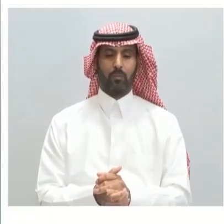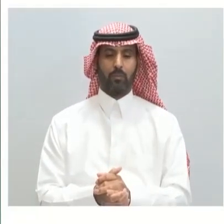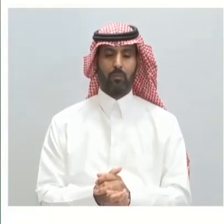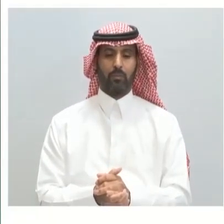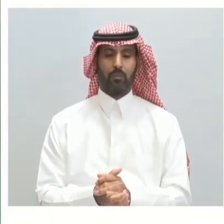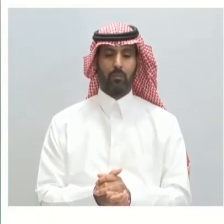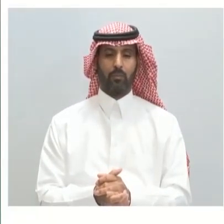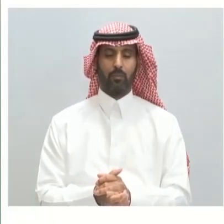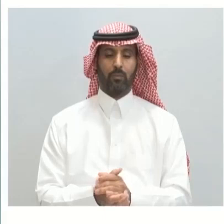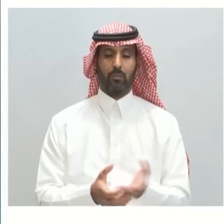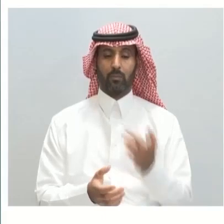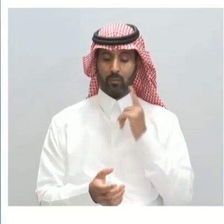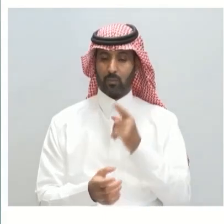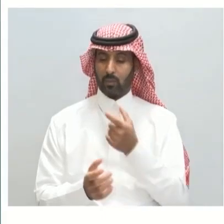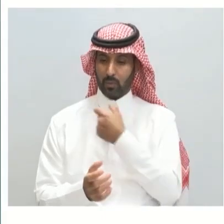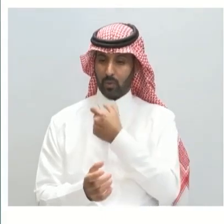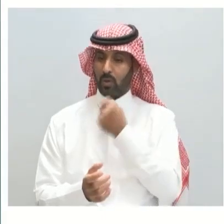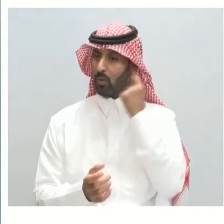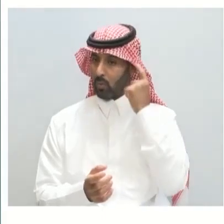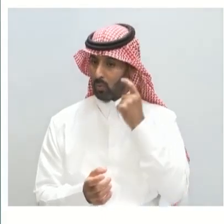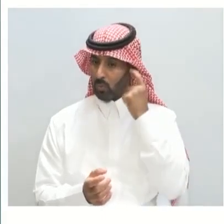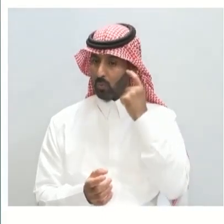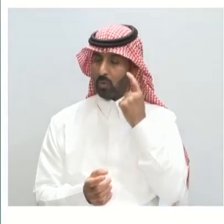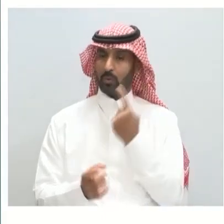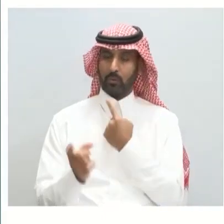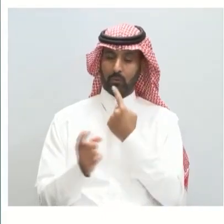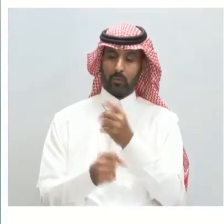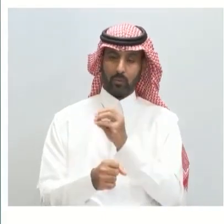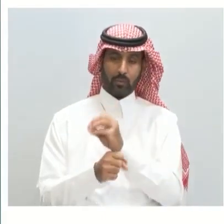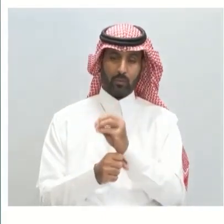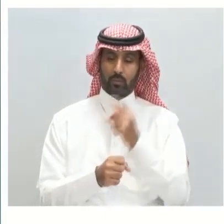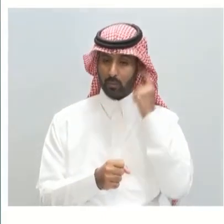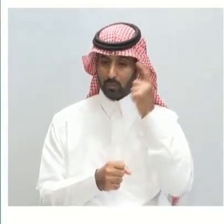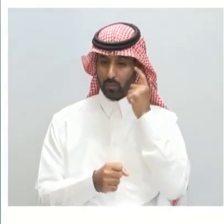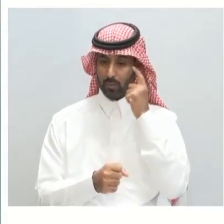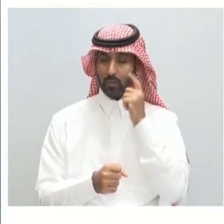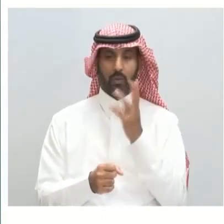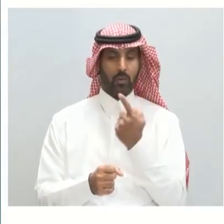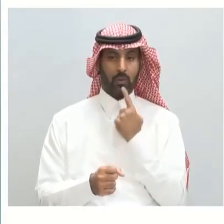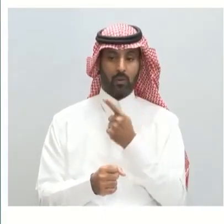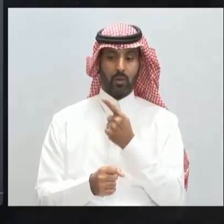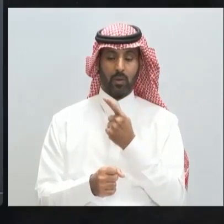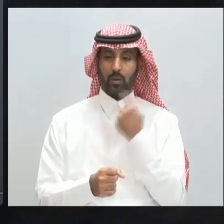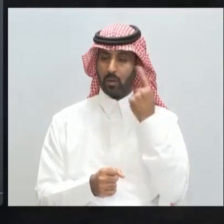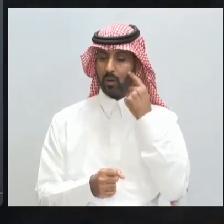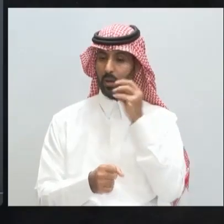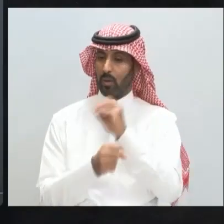it. Report thought. So to report thought, to express a